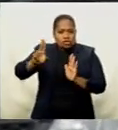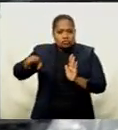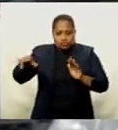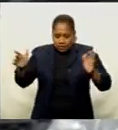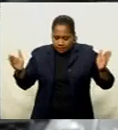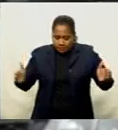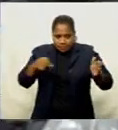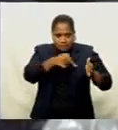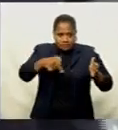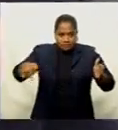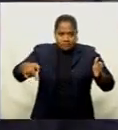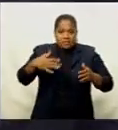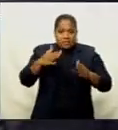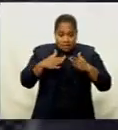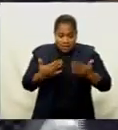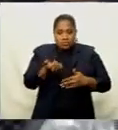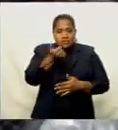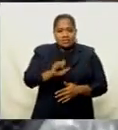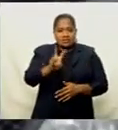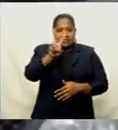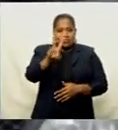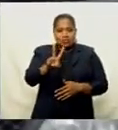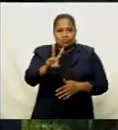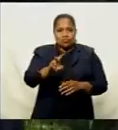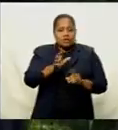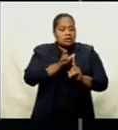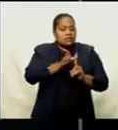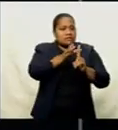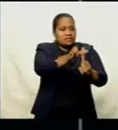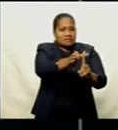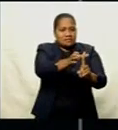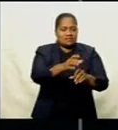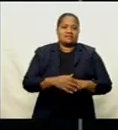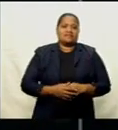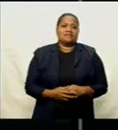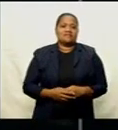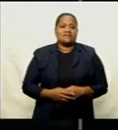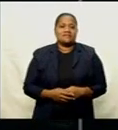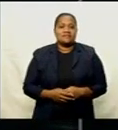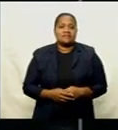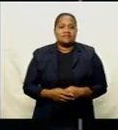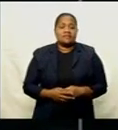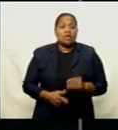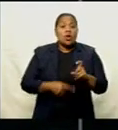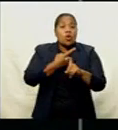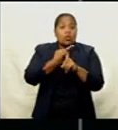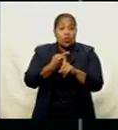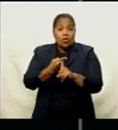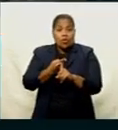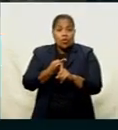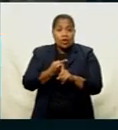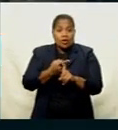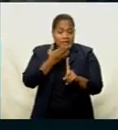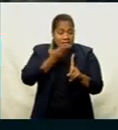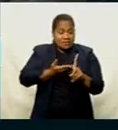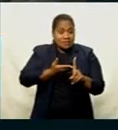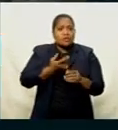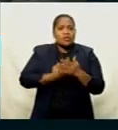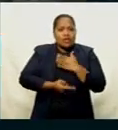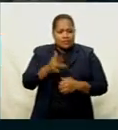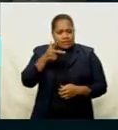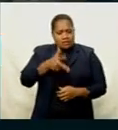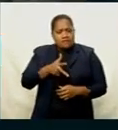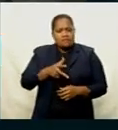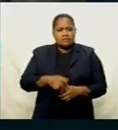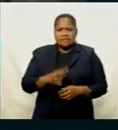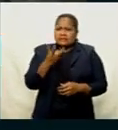now 62 active cases in isolation. And Koroi Tandulala joins us live now. Koroi, some concerns